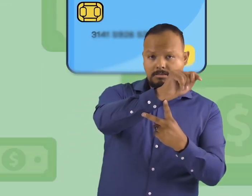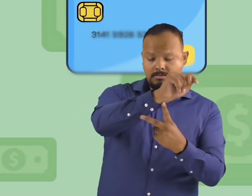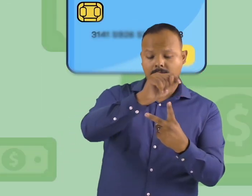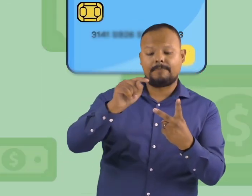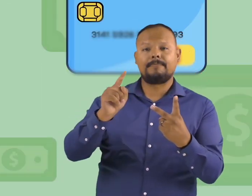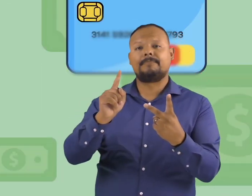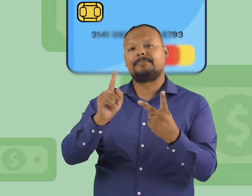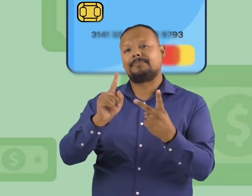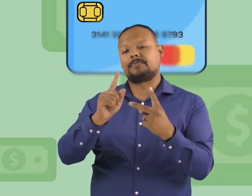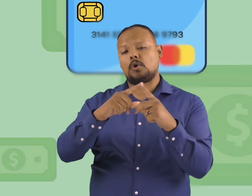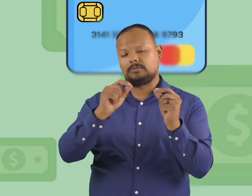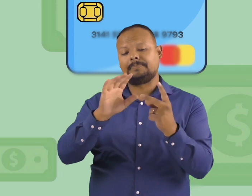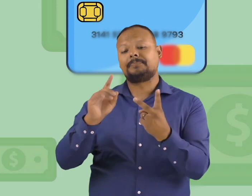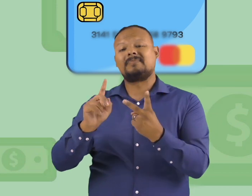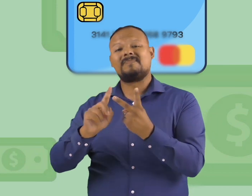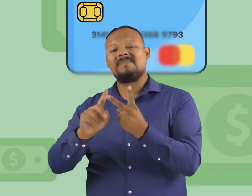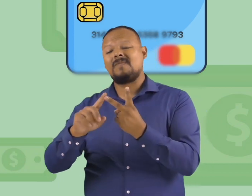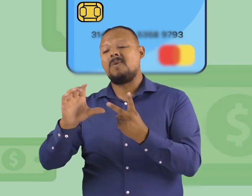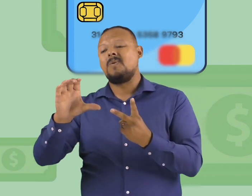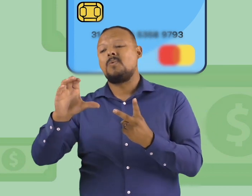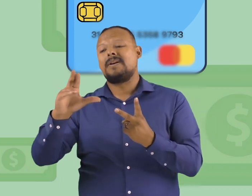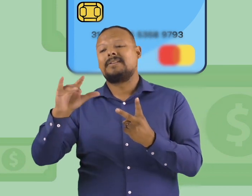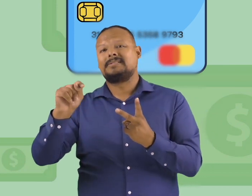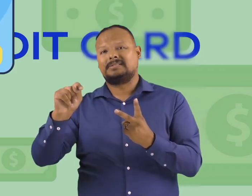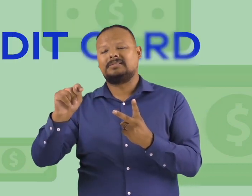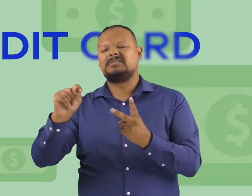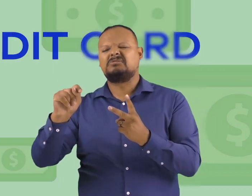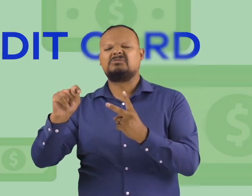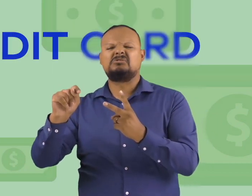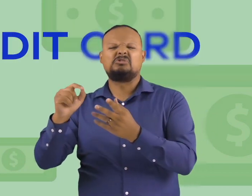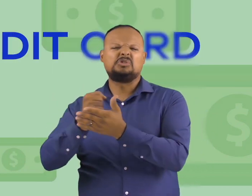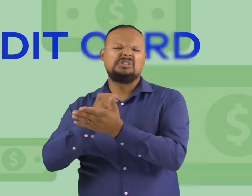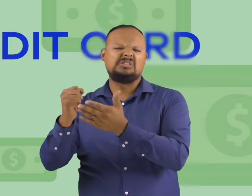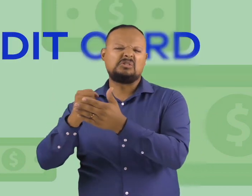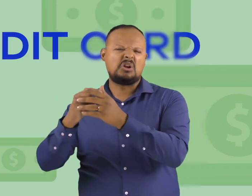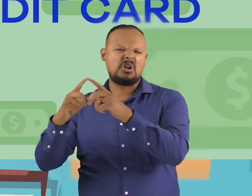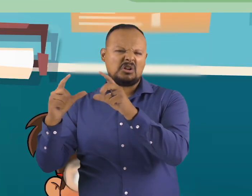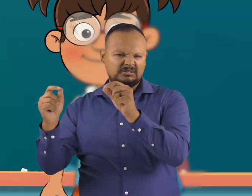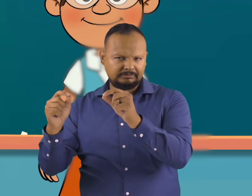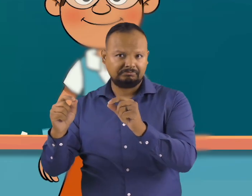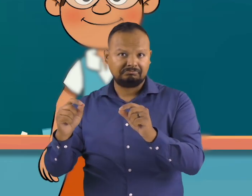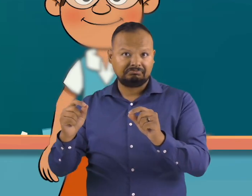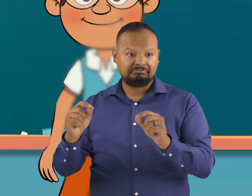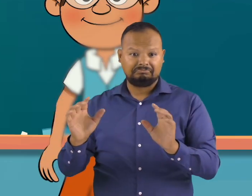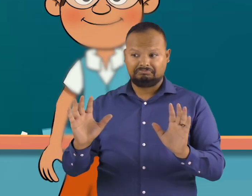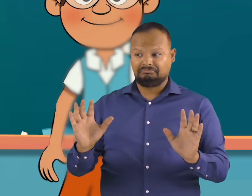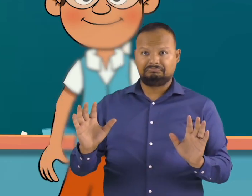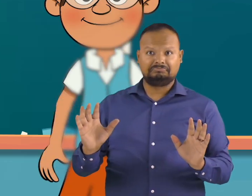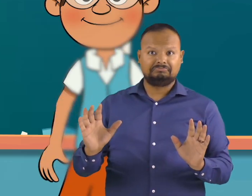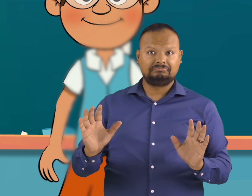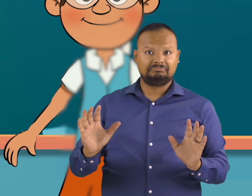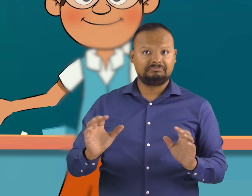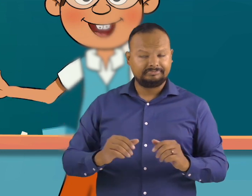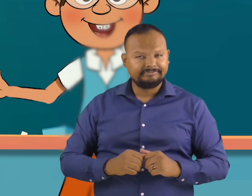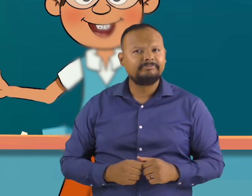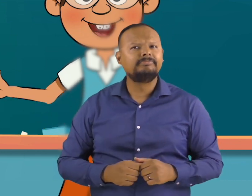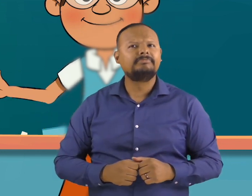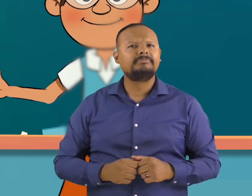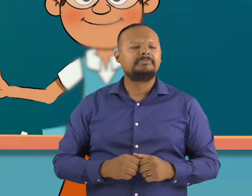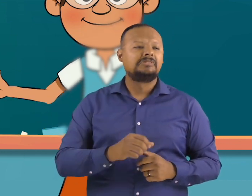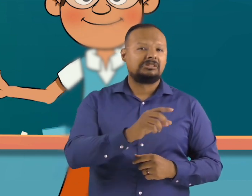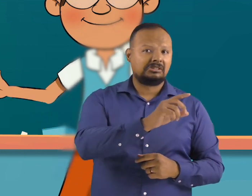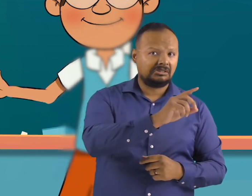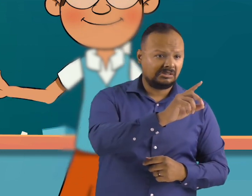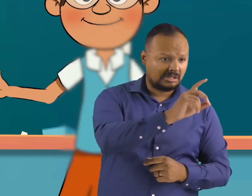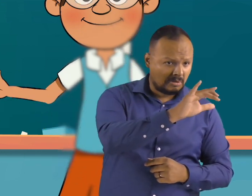debit card and the other is called a credit card today we are going to talk about